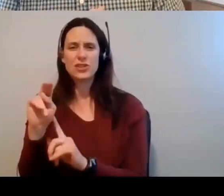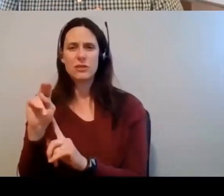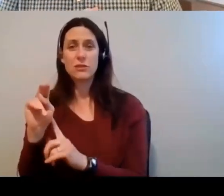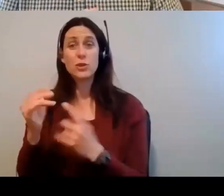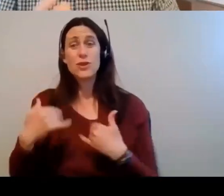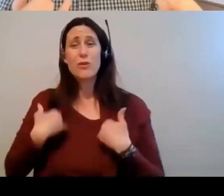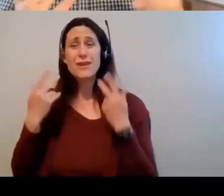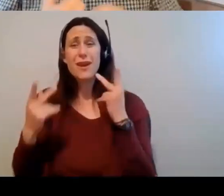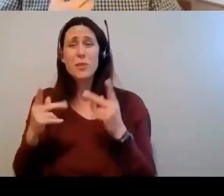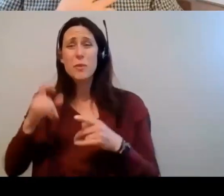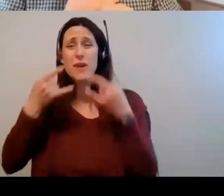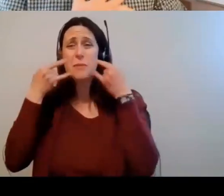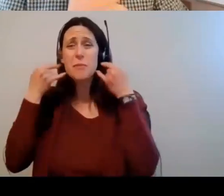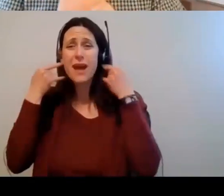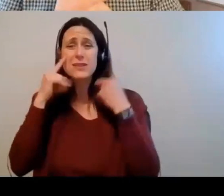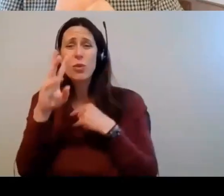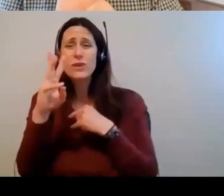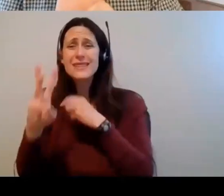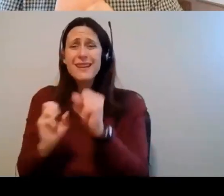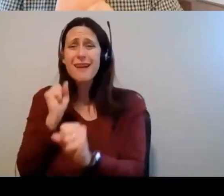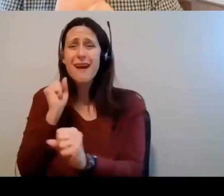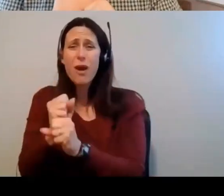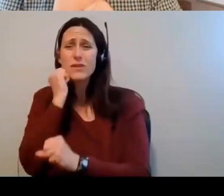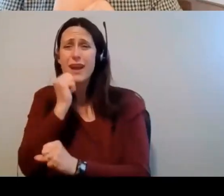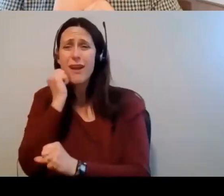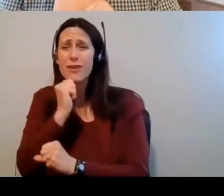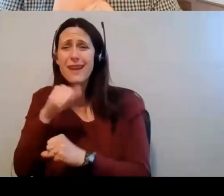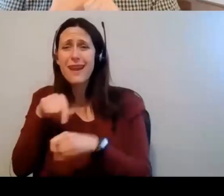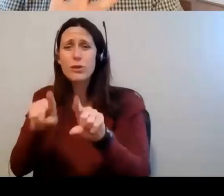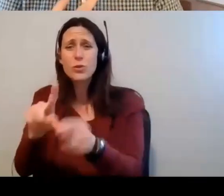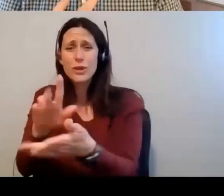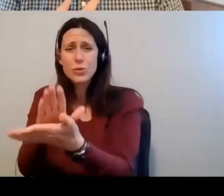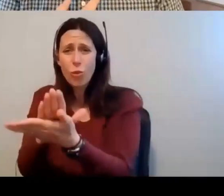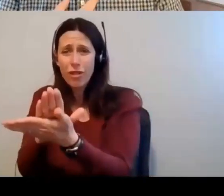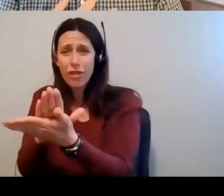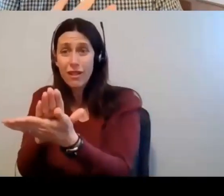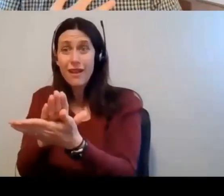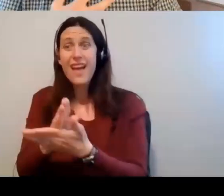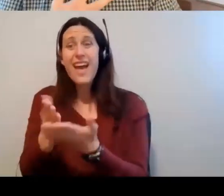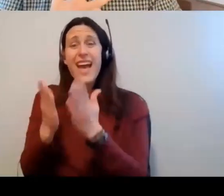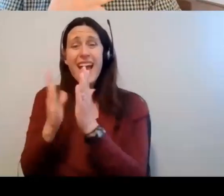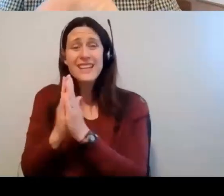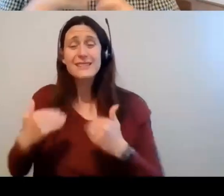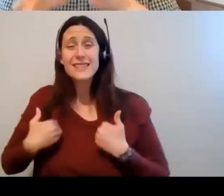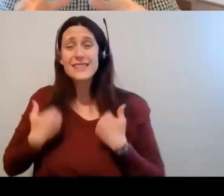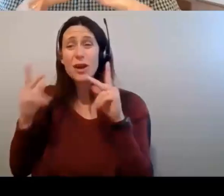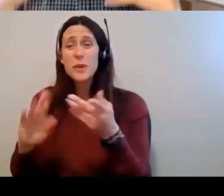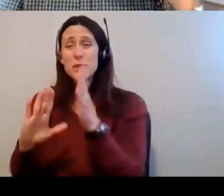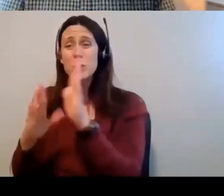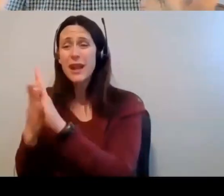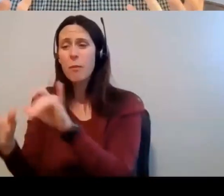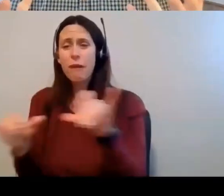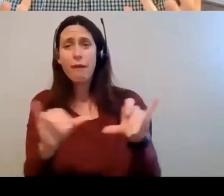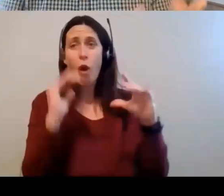hours a day when they're at school. We're asking them to, basically behave like adults in terms